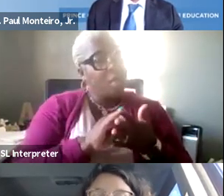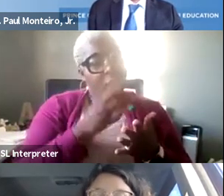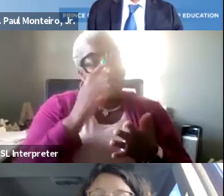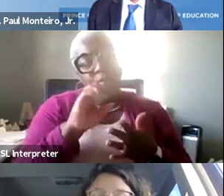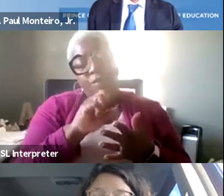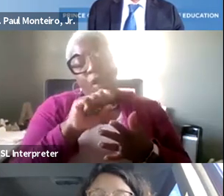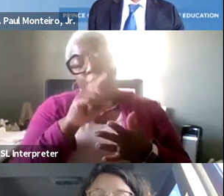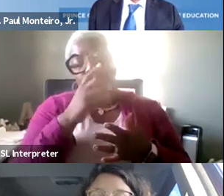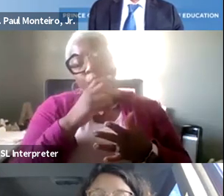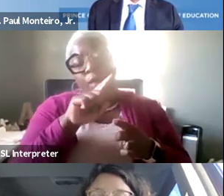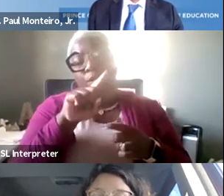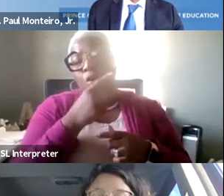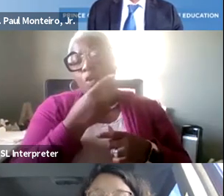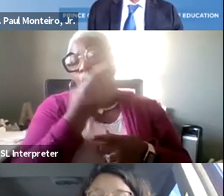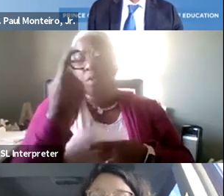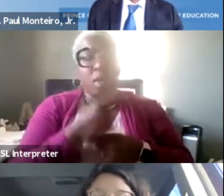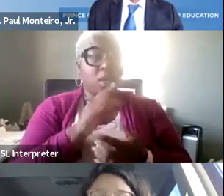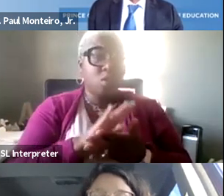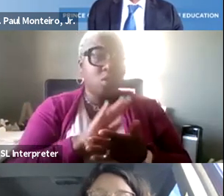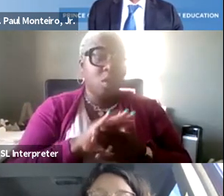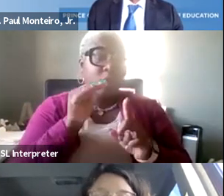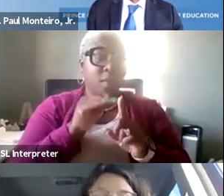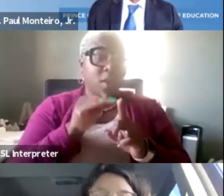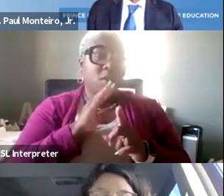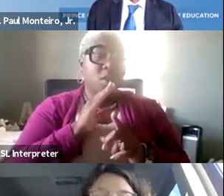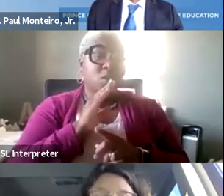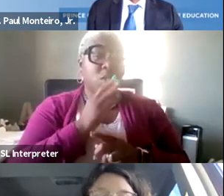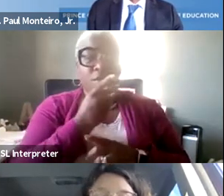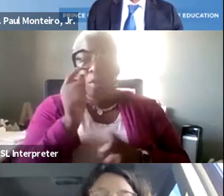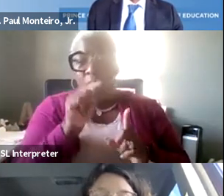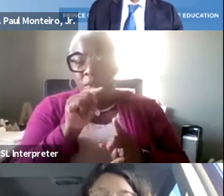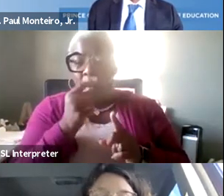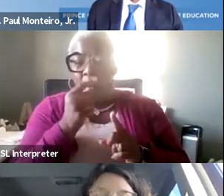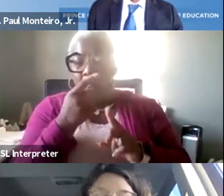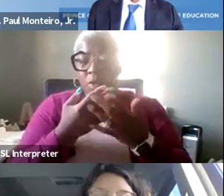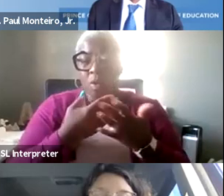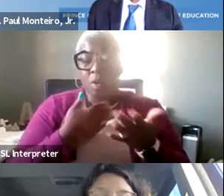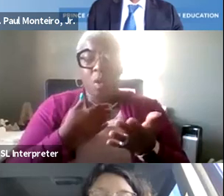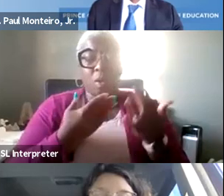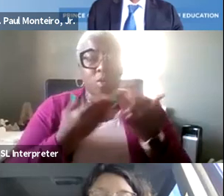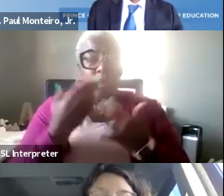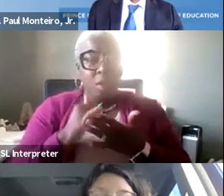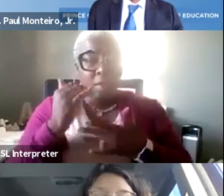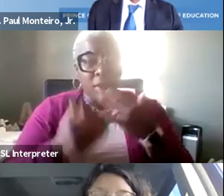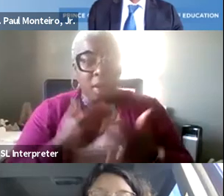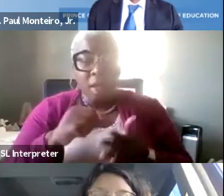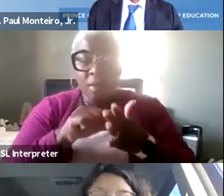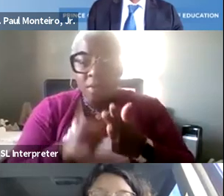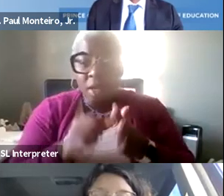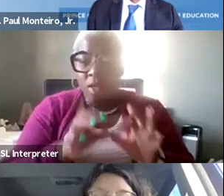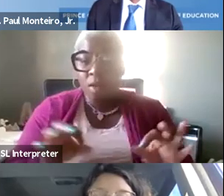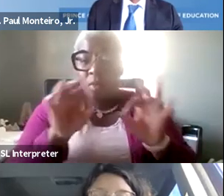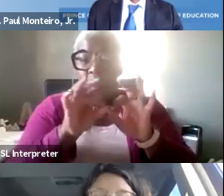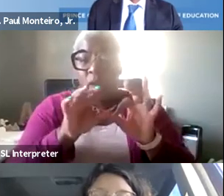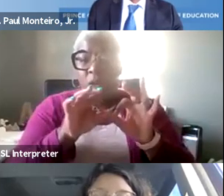couple of days, and this was a rough plan. So I'll just remind you that I spoke to you a couple months ago about, as you do this planning, making sure to emphasize the importance of